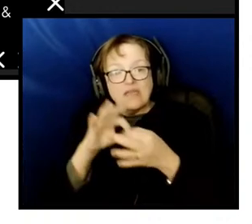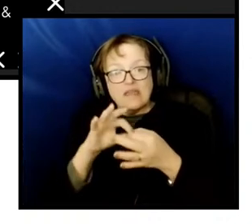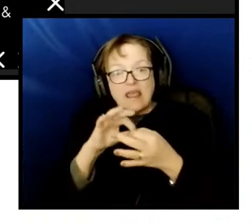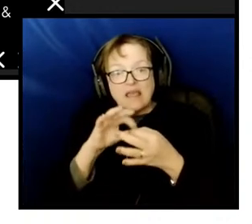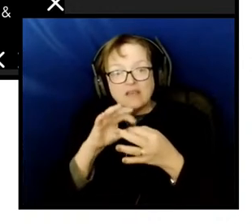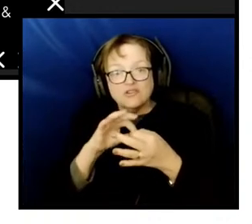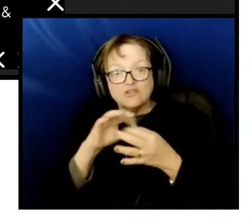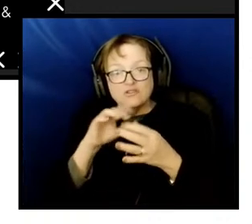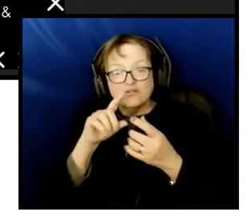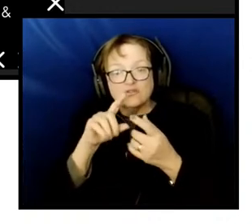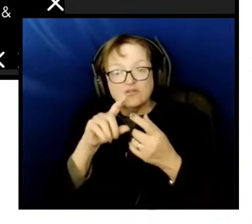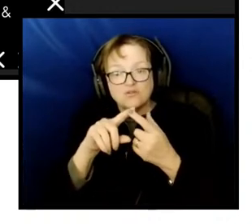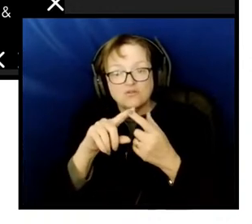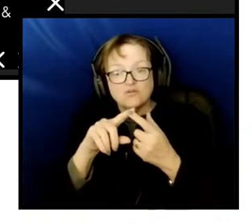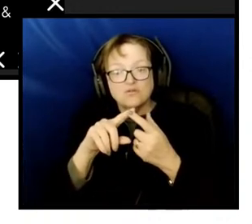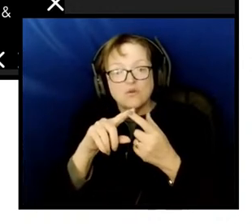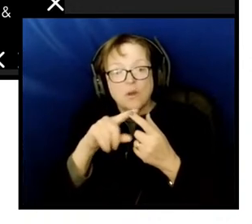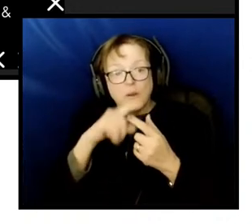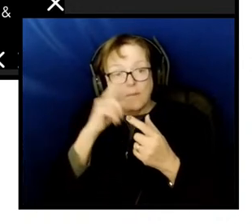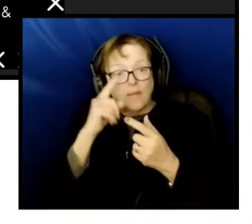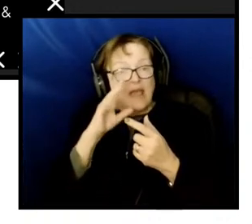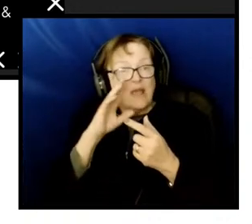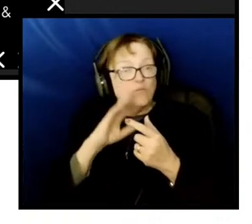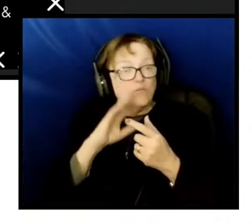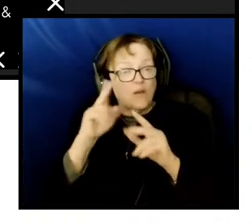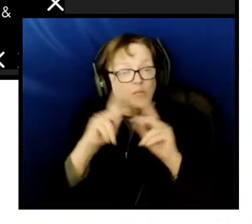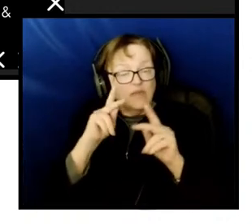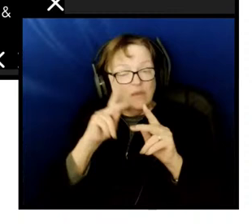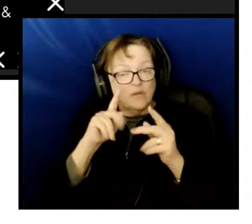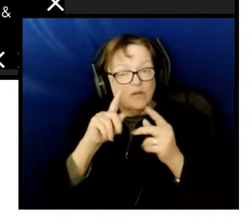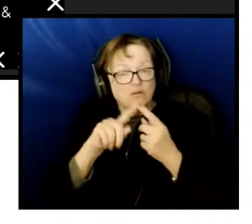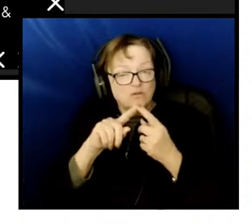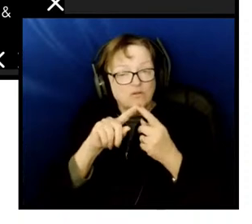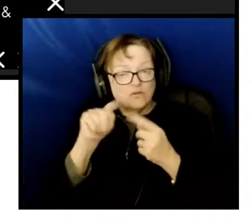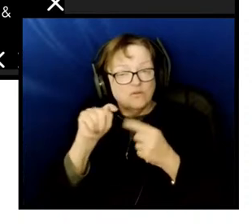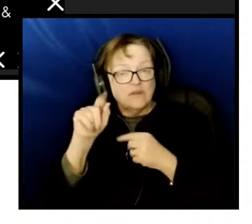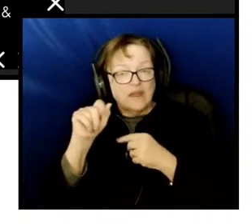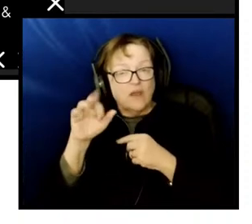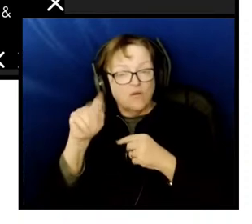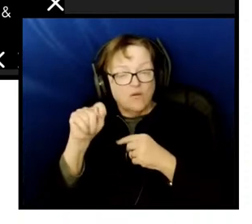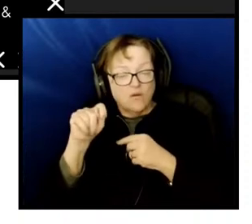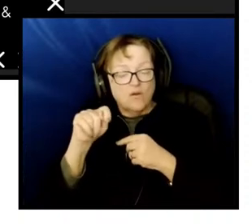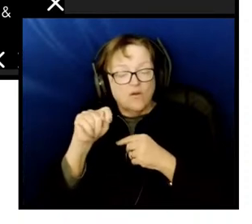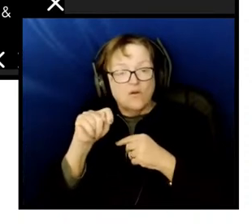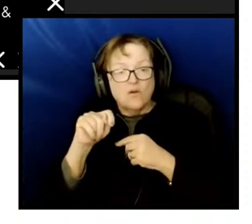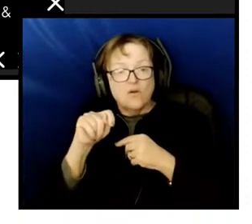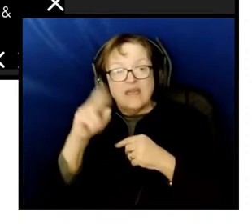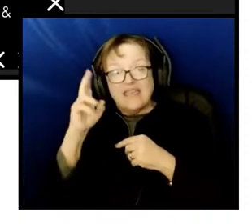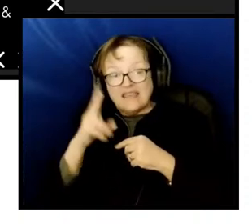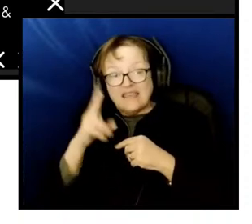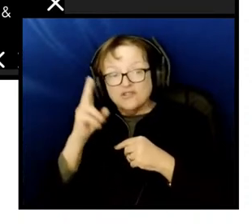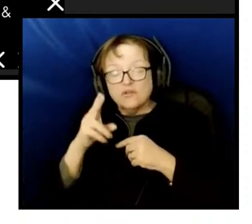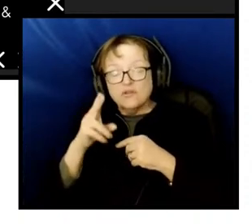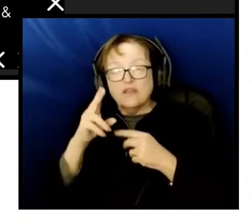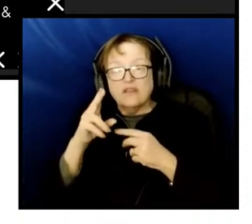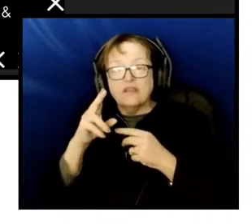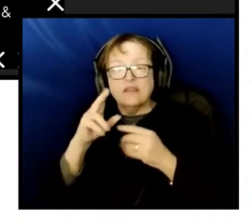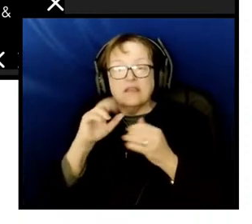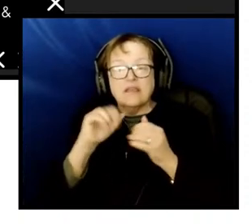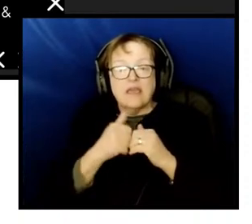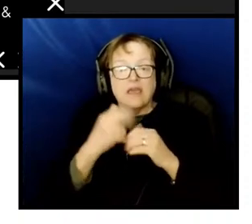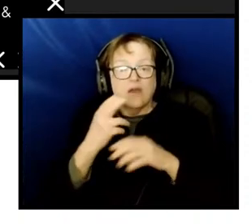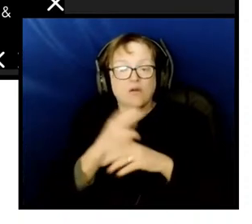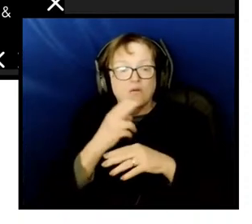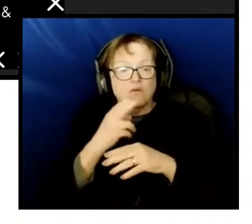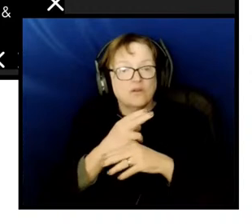to Black and Brown people to tarot, the history of tarot, and how we can use divination and